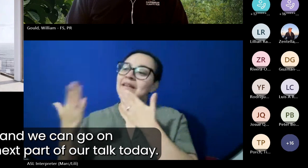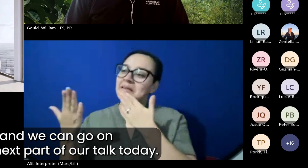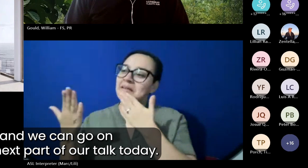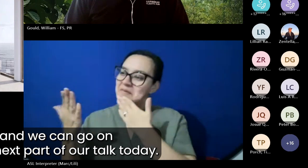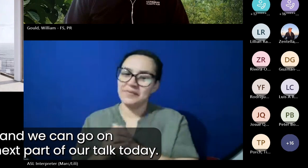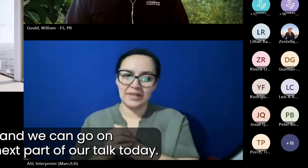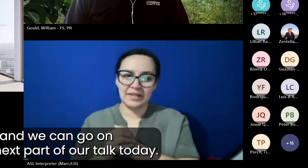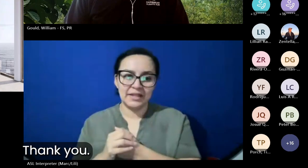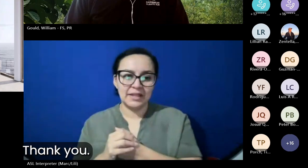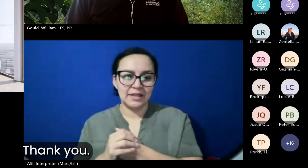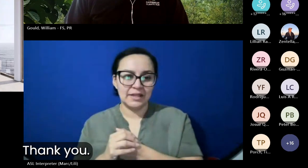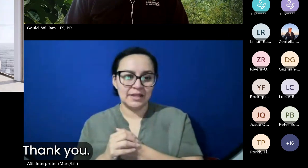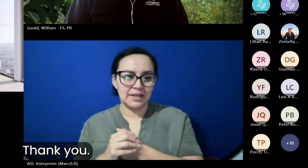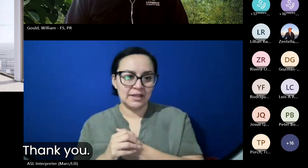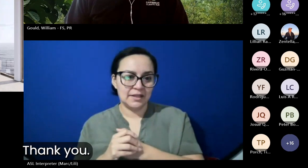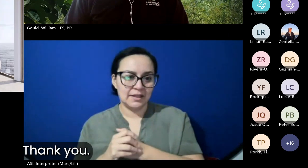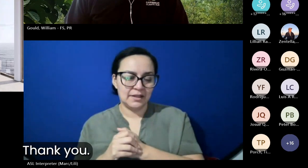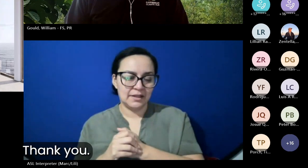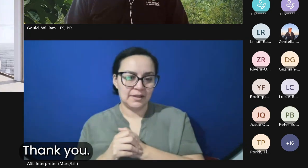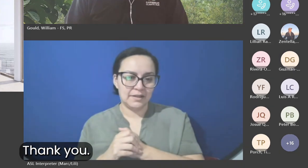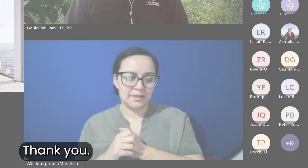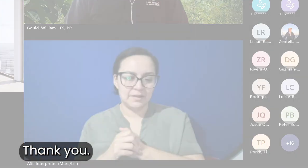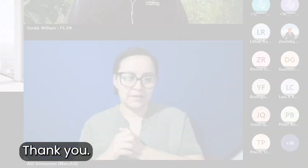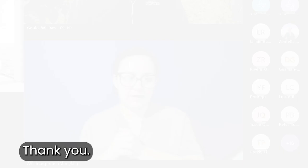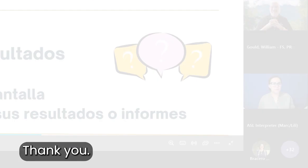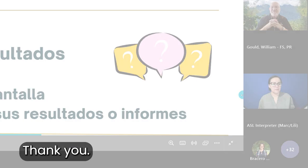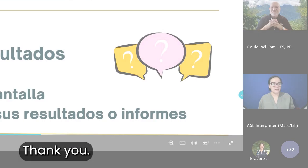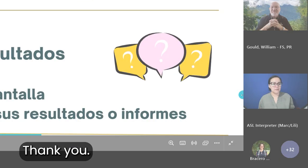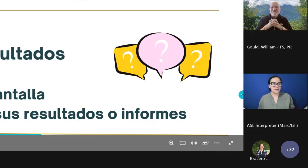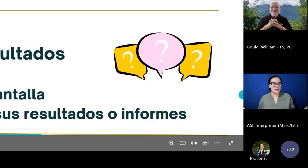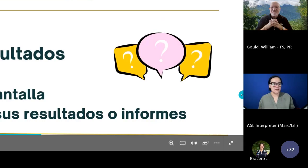our talk today. Thank you.